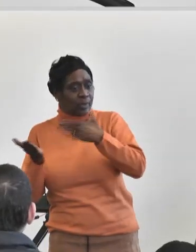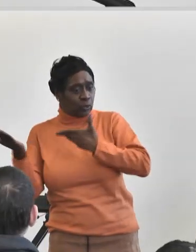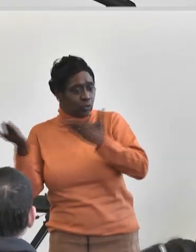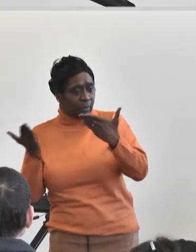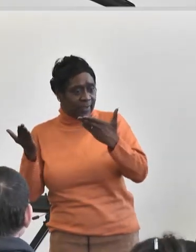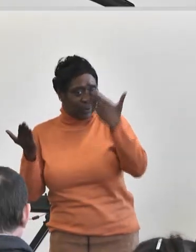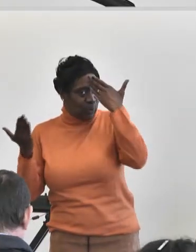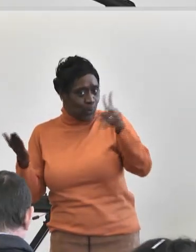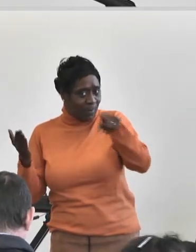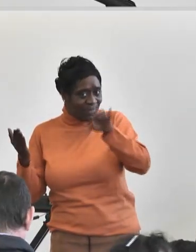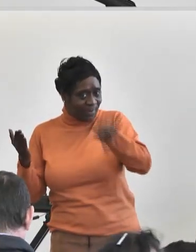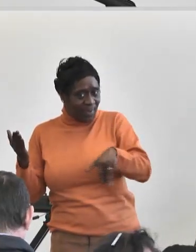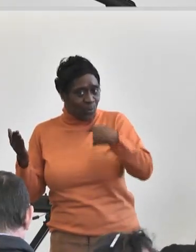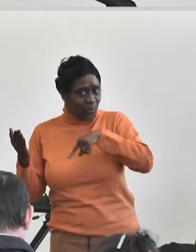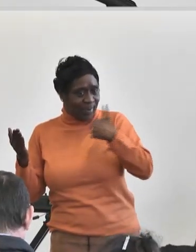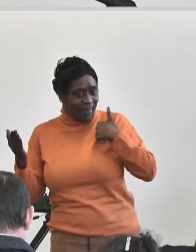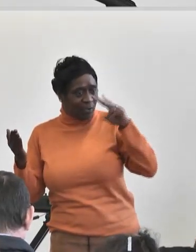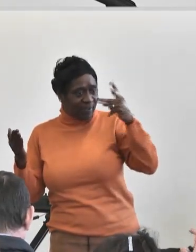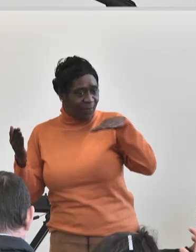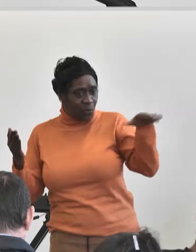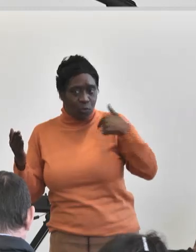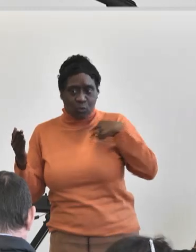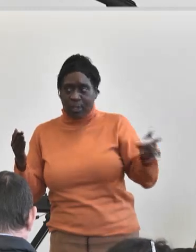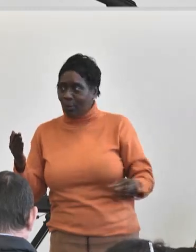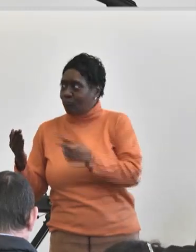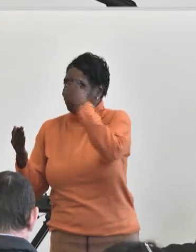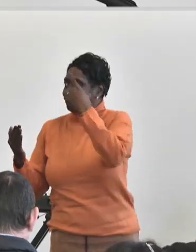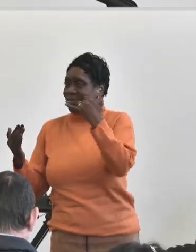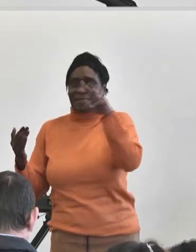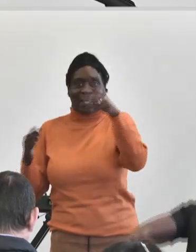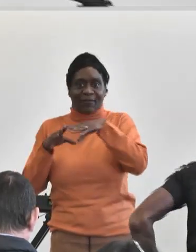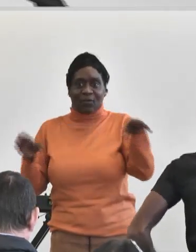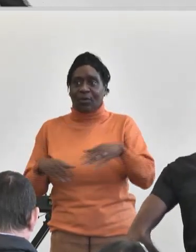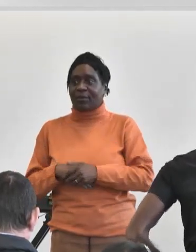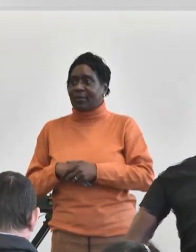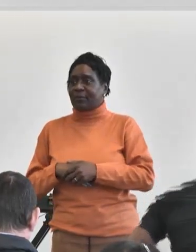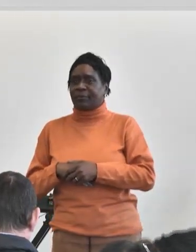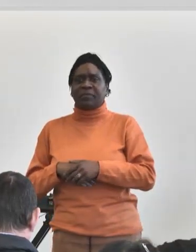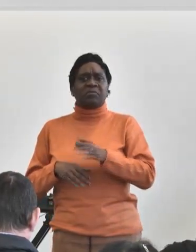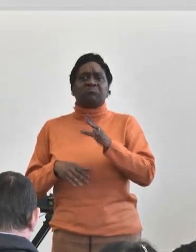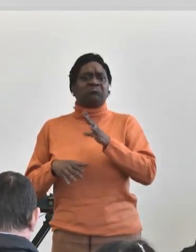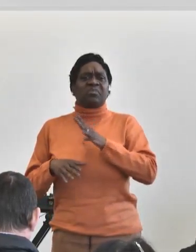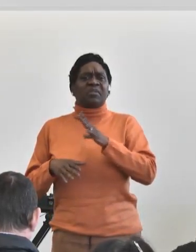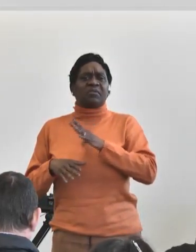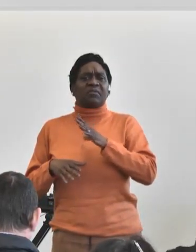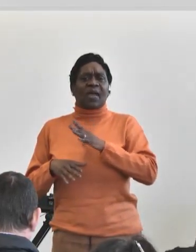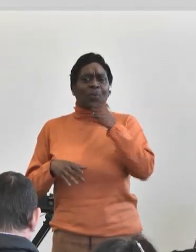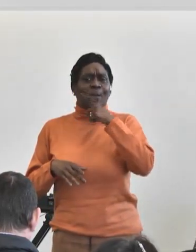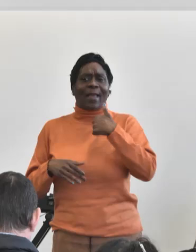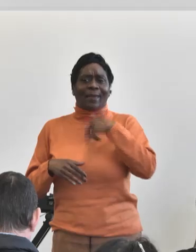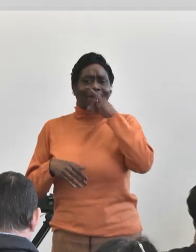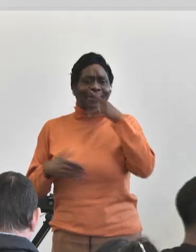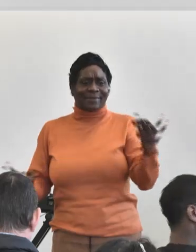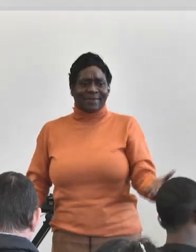and you didn't know about it, you can adjust now. Never bothers us to have children in here, though. And